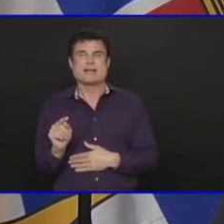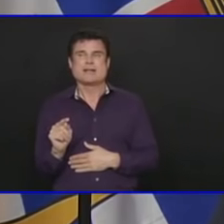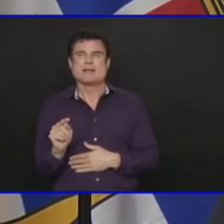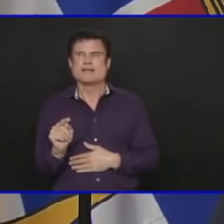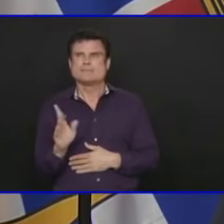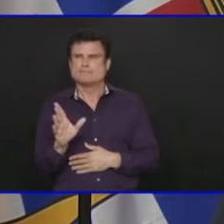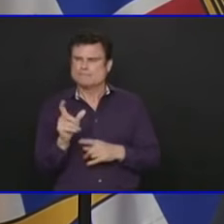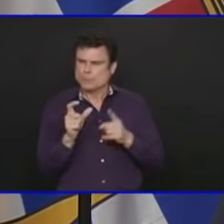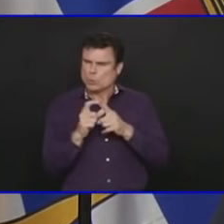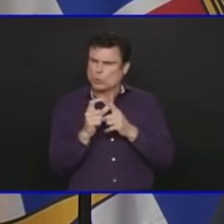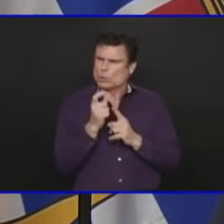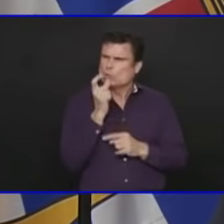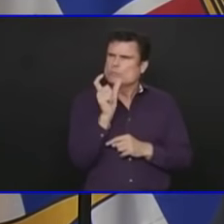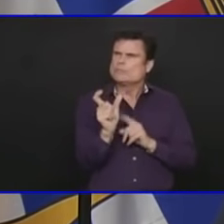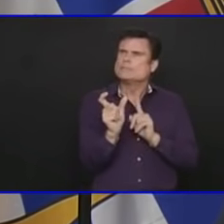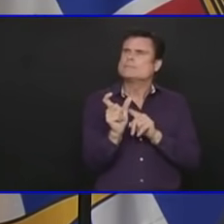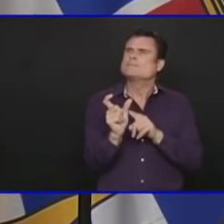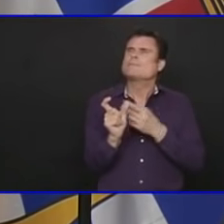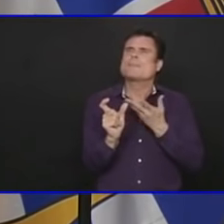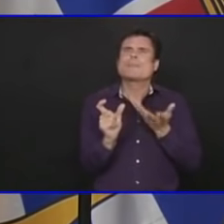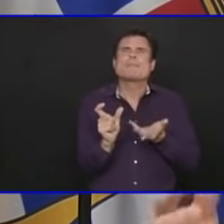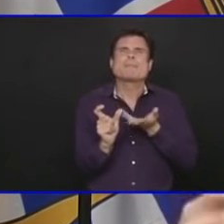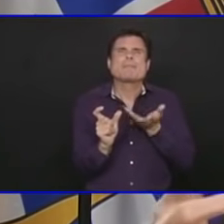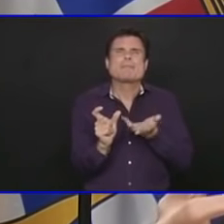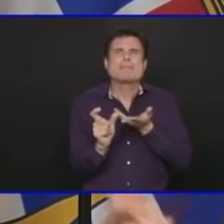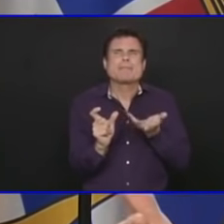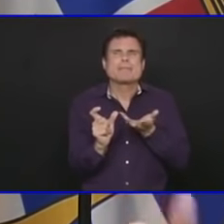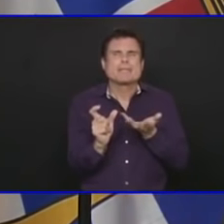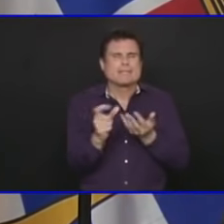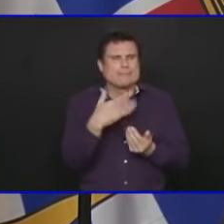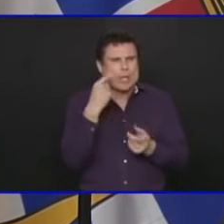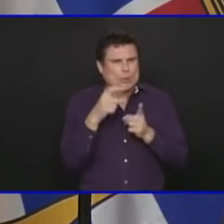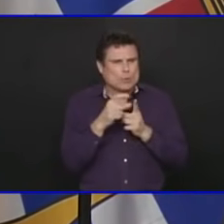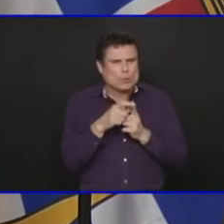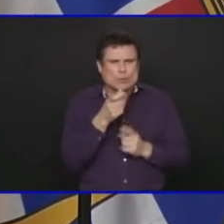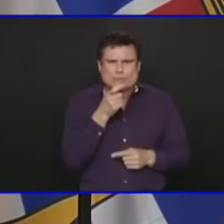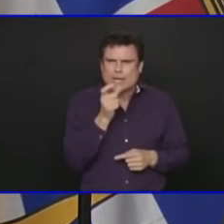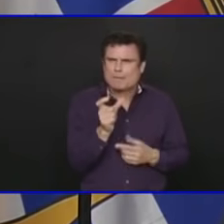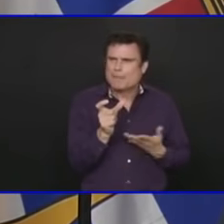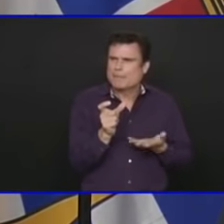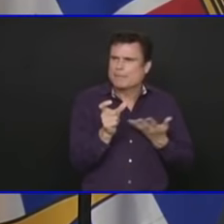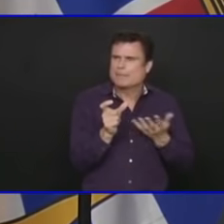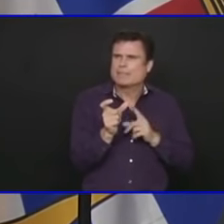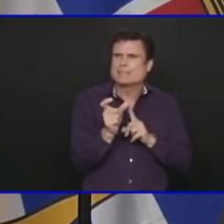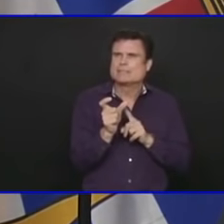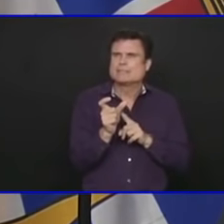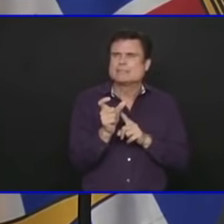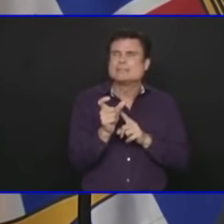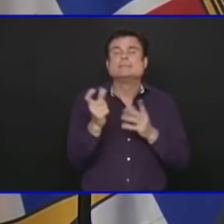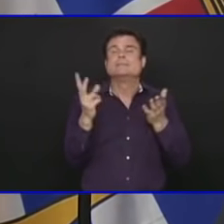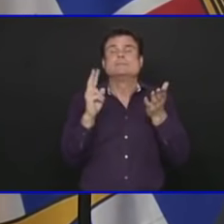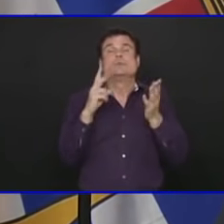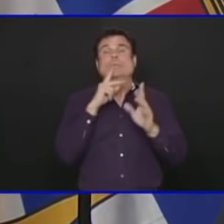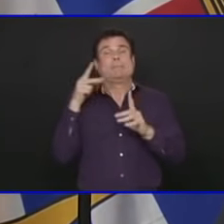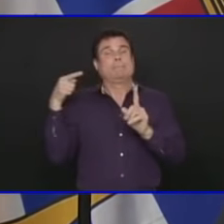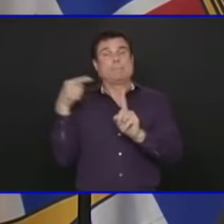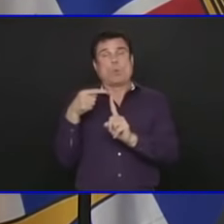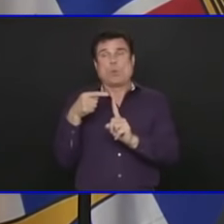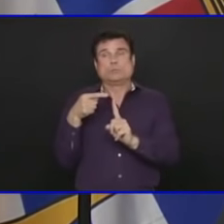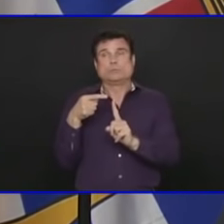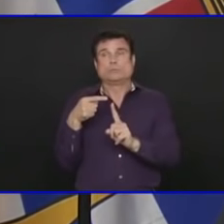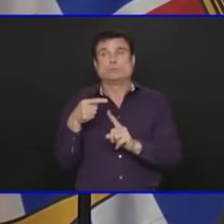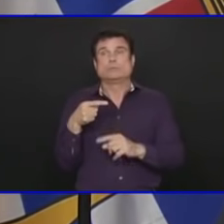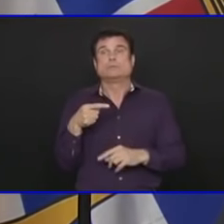Cytokine storm that can happen sometimes with a viral infection like COVID-19. None of these are